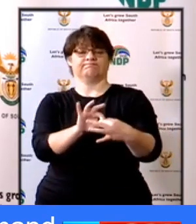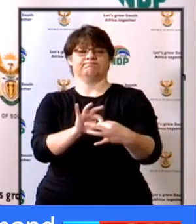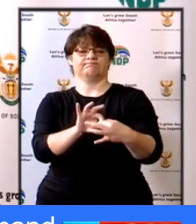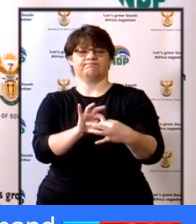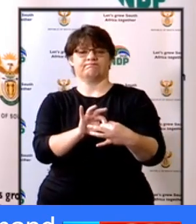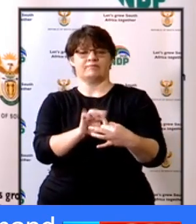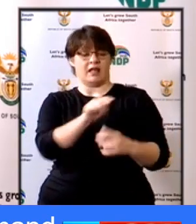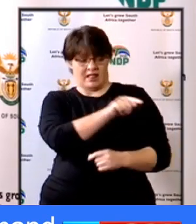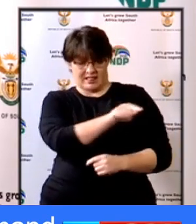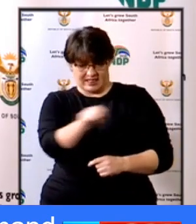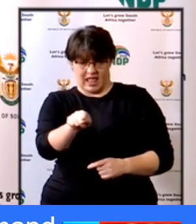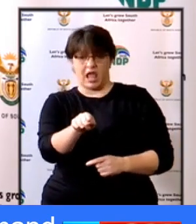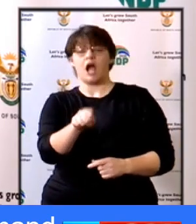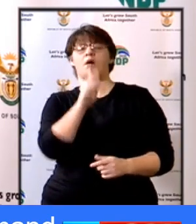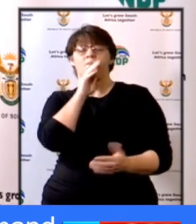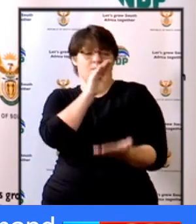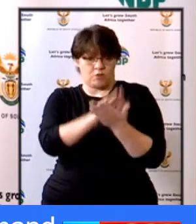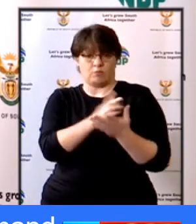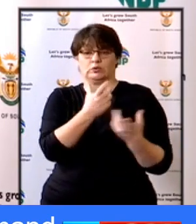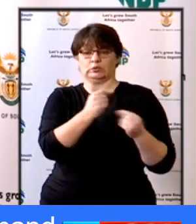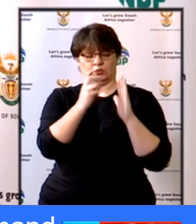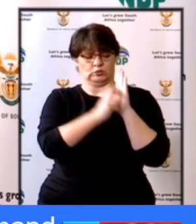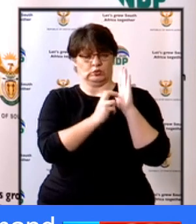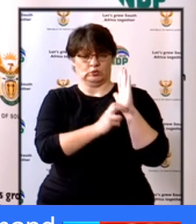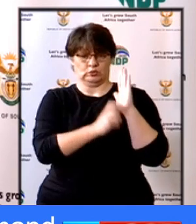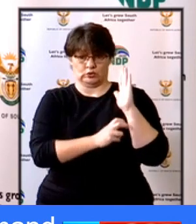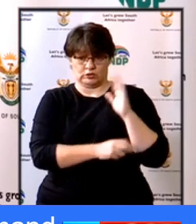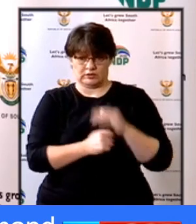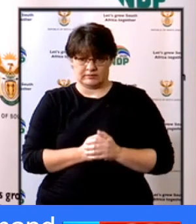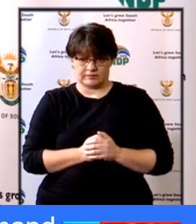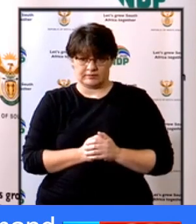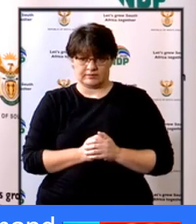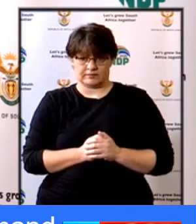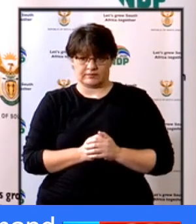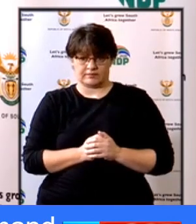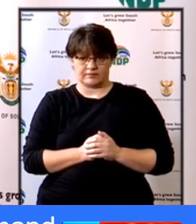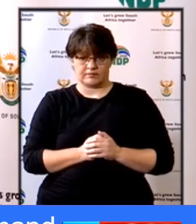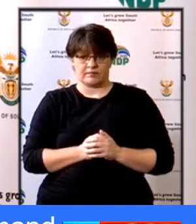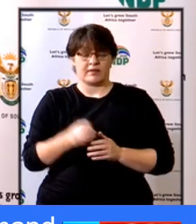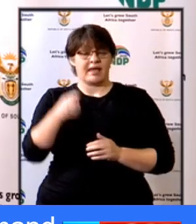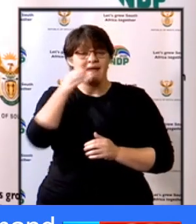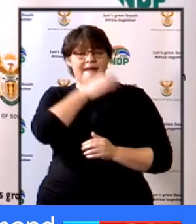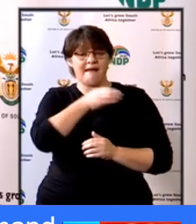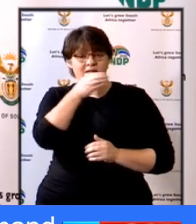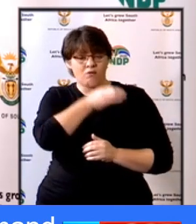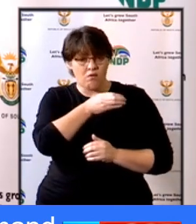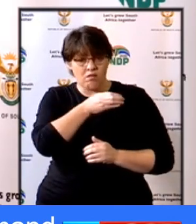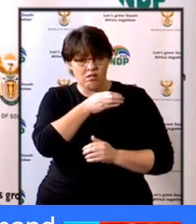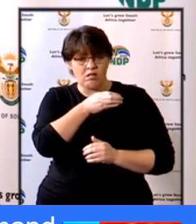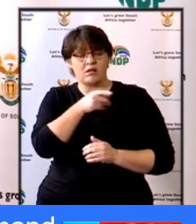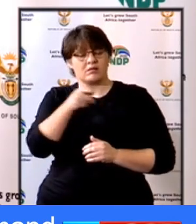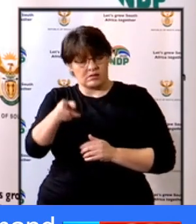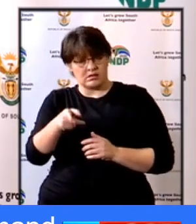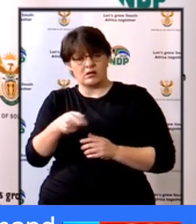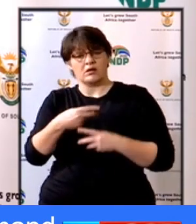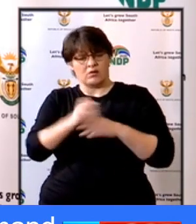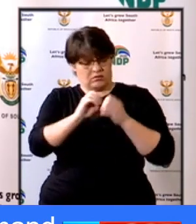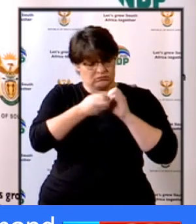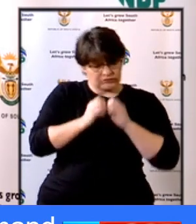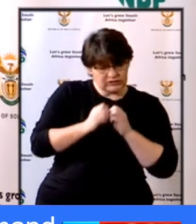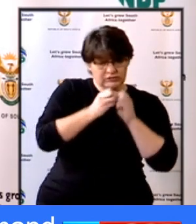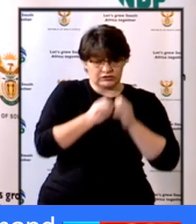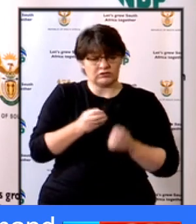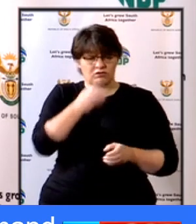the industry has made. The alcohol producing industry has agreed to continue to produce